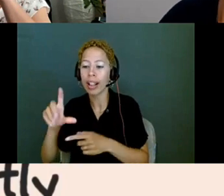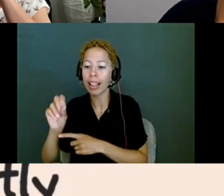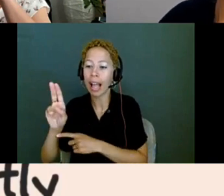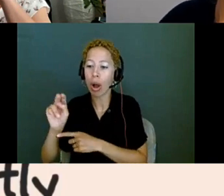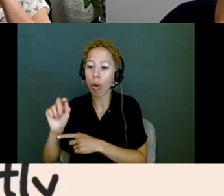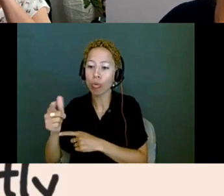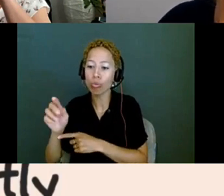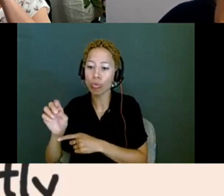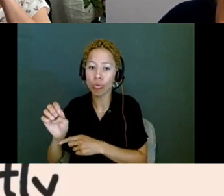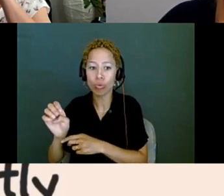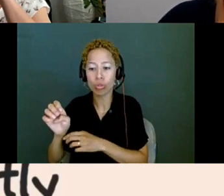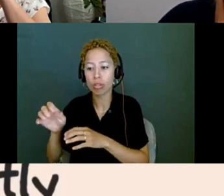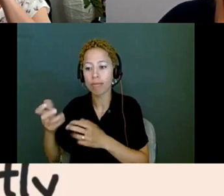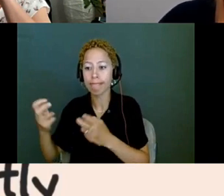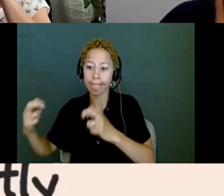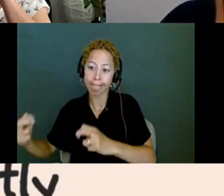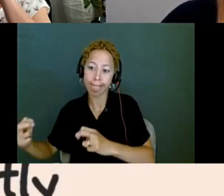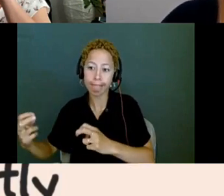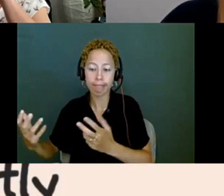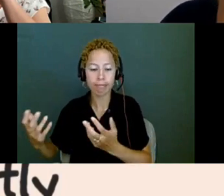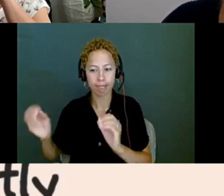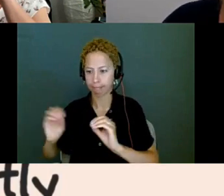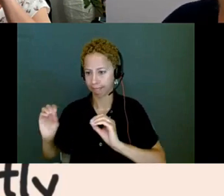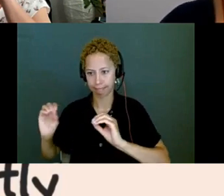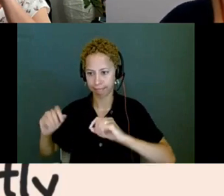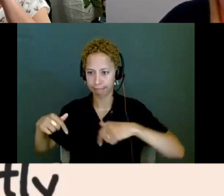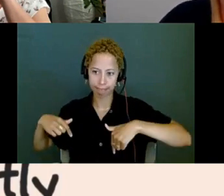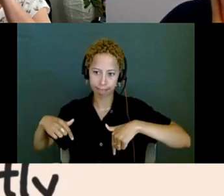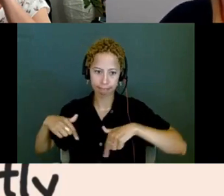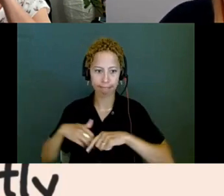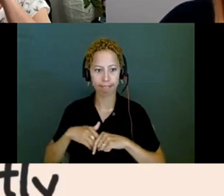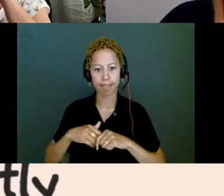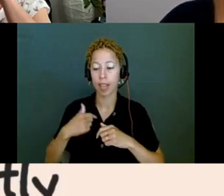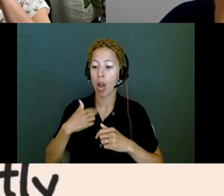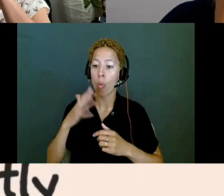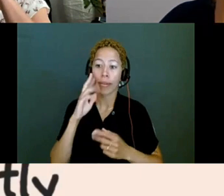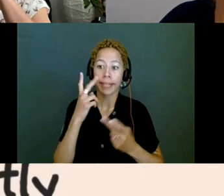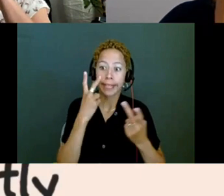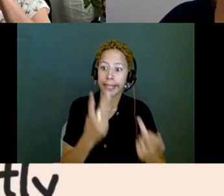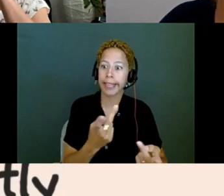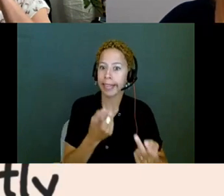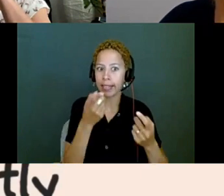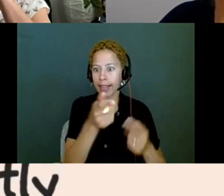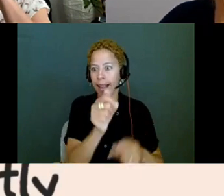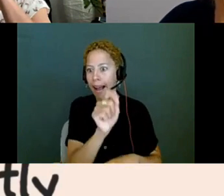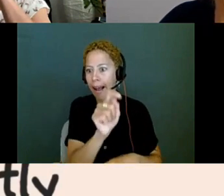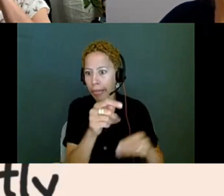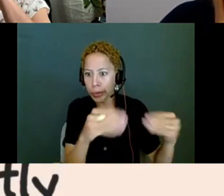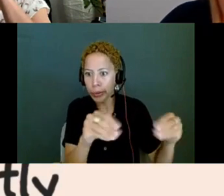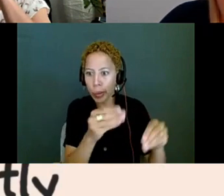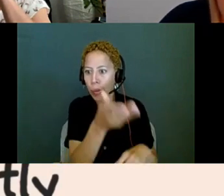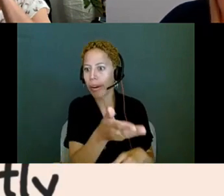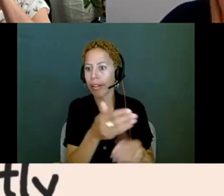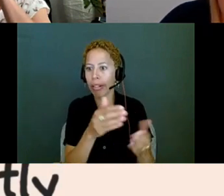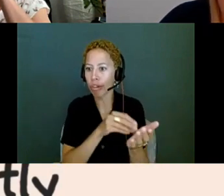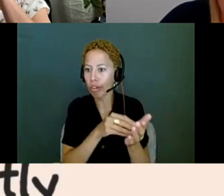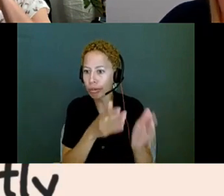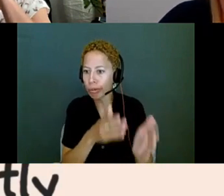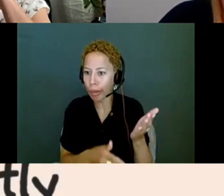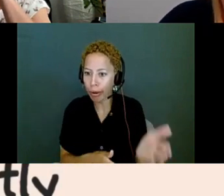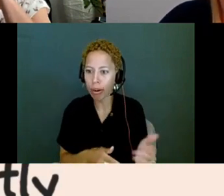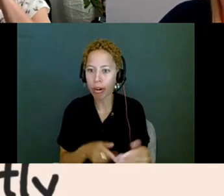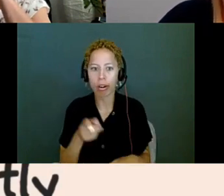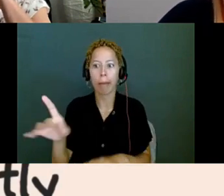anything like that. I'll see learners at the store. I'll see learners, collecting their